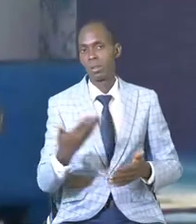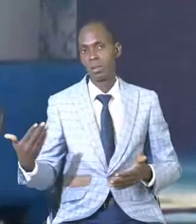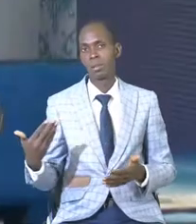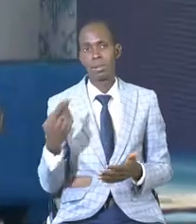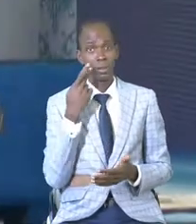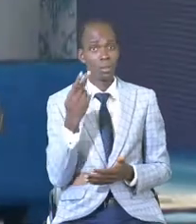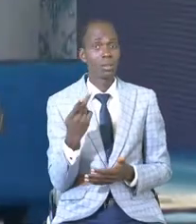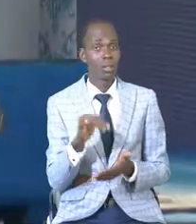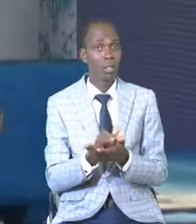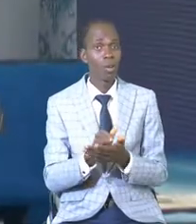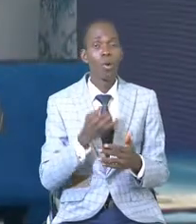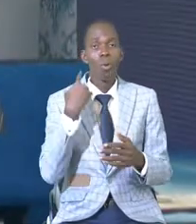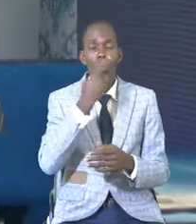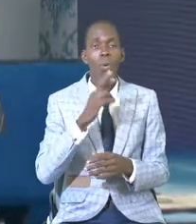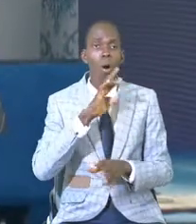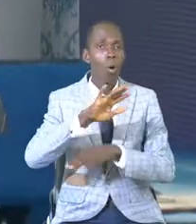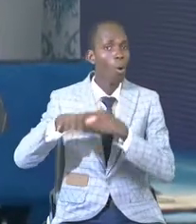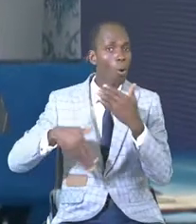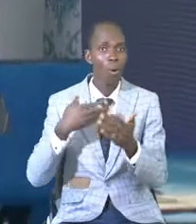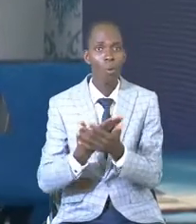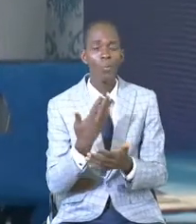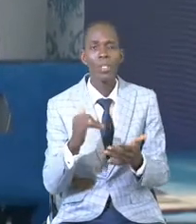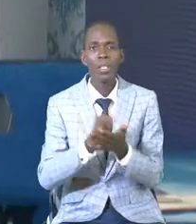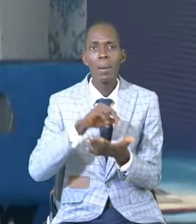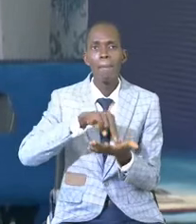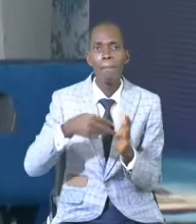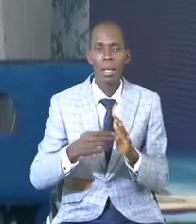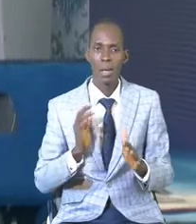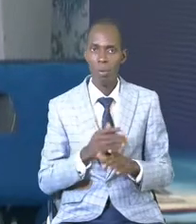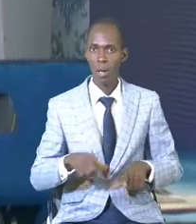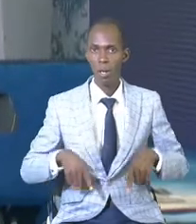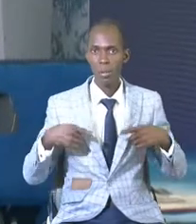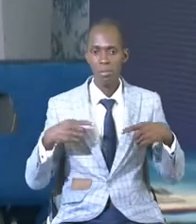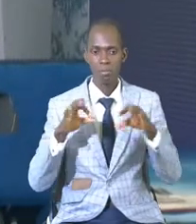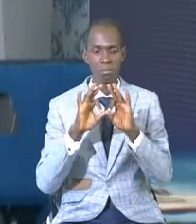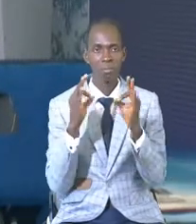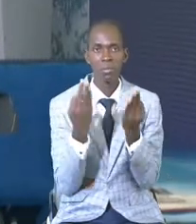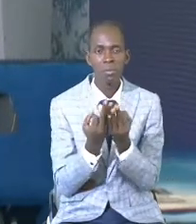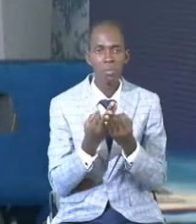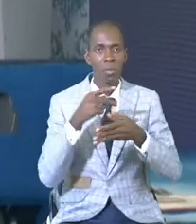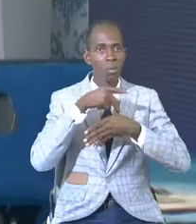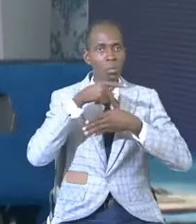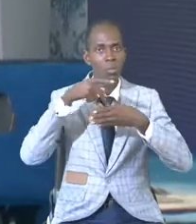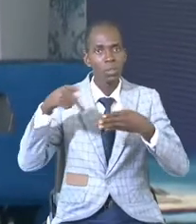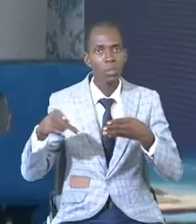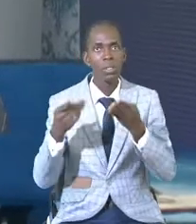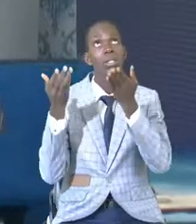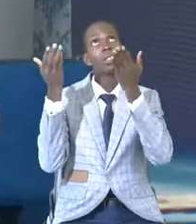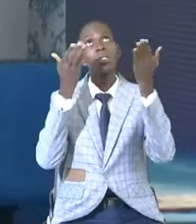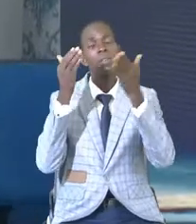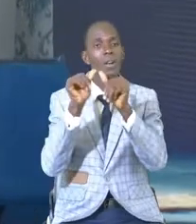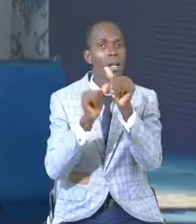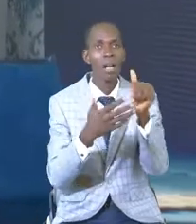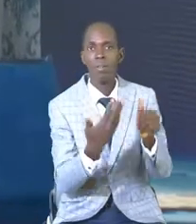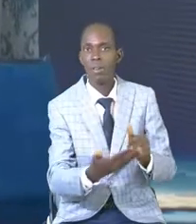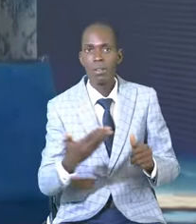whom are all things? That means our lives, our families, our profession, our service, everything. For